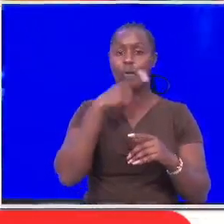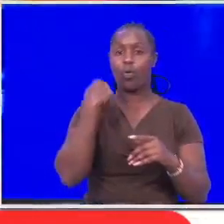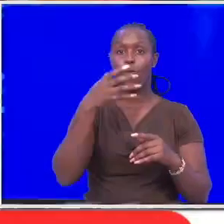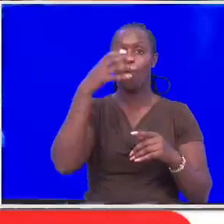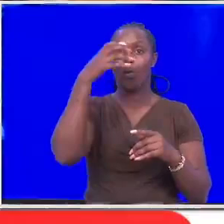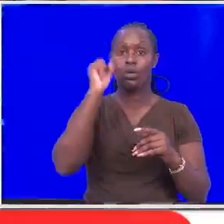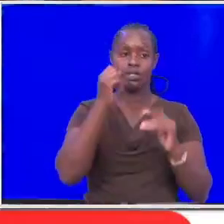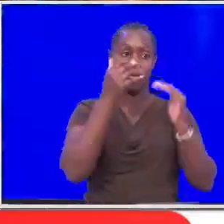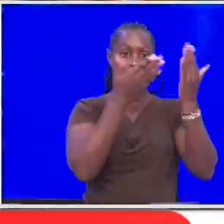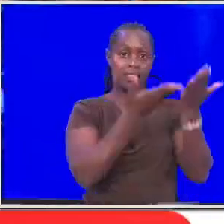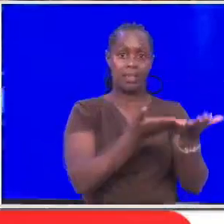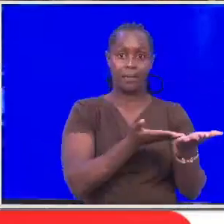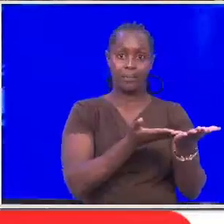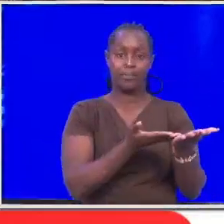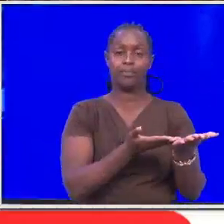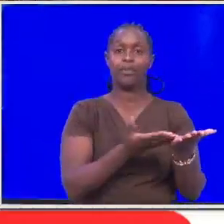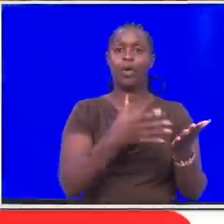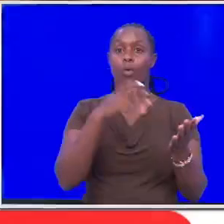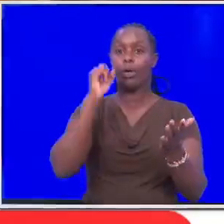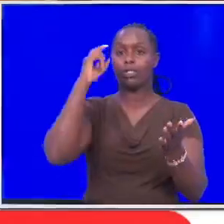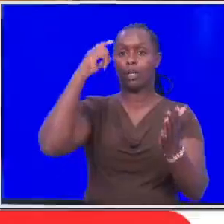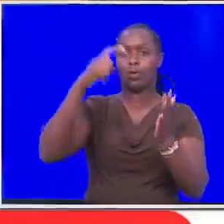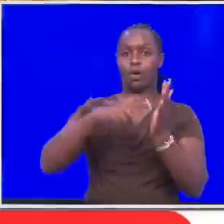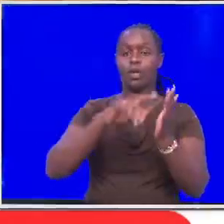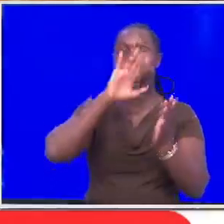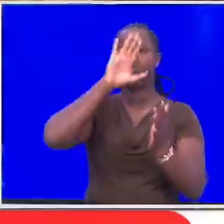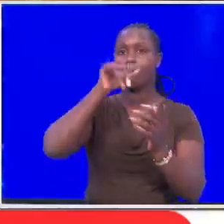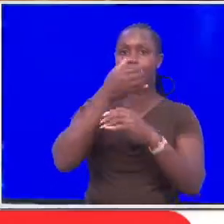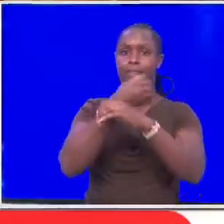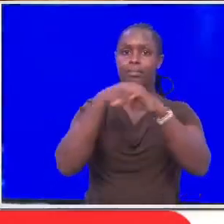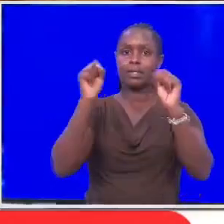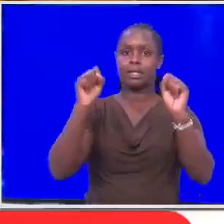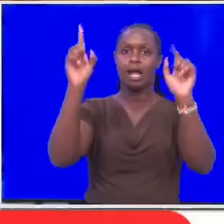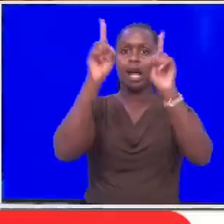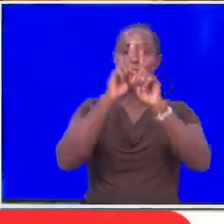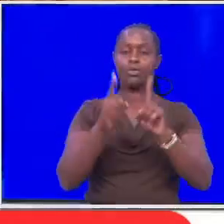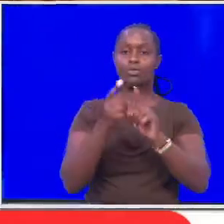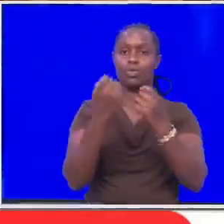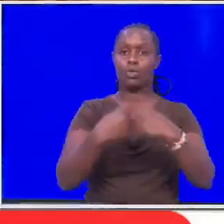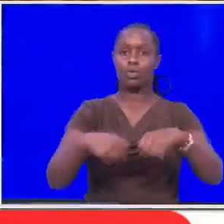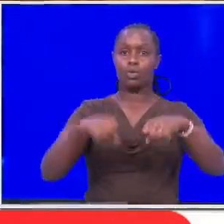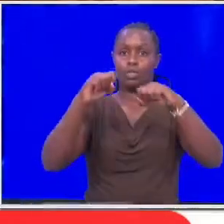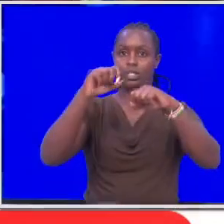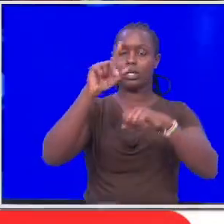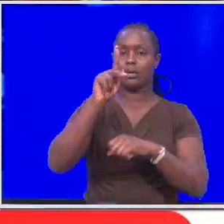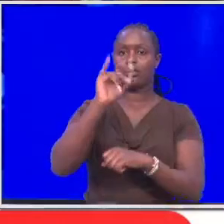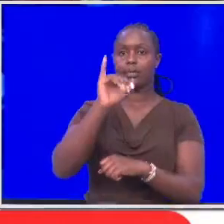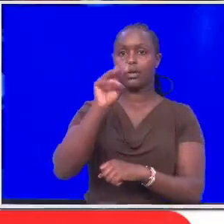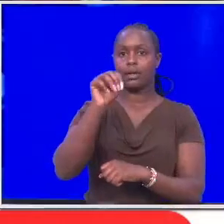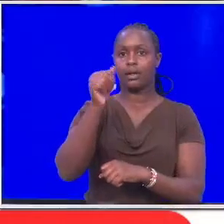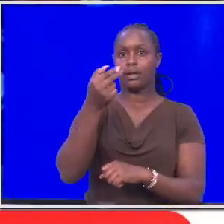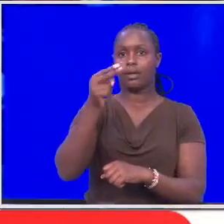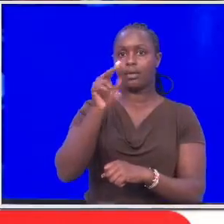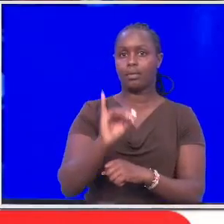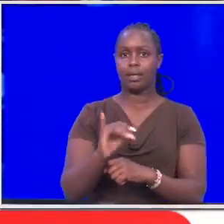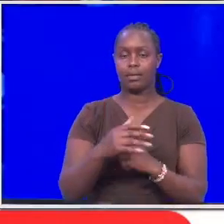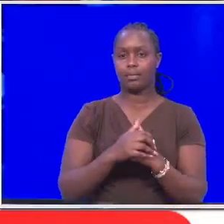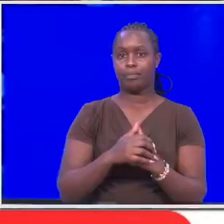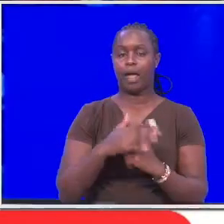in attendance, was recognized by the president, and his co-chair in the talks, Kimani Ichung'wa. My good